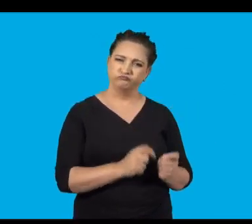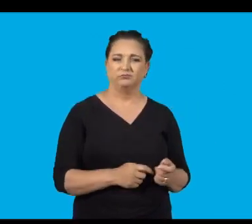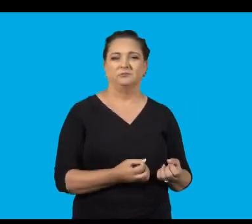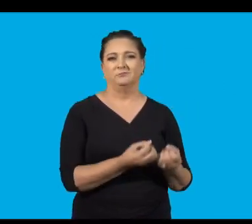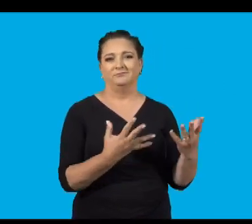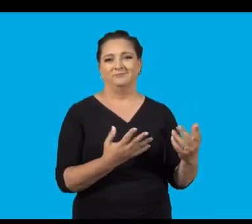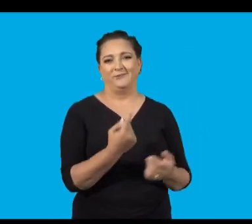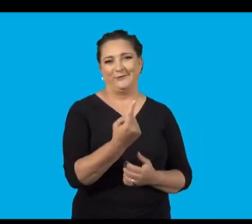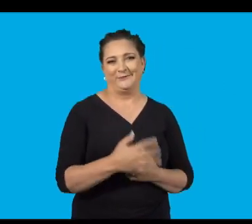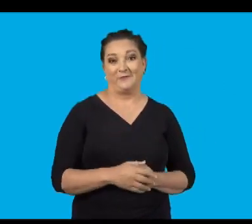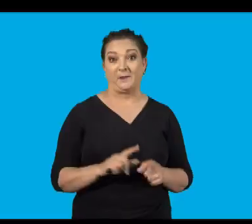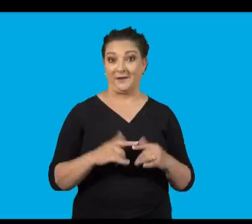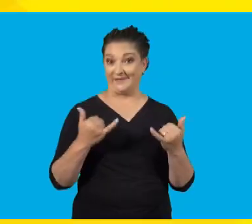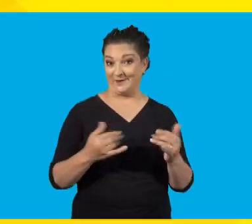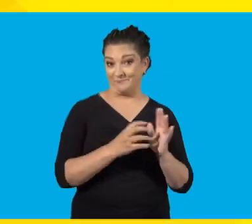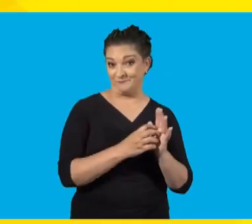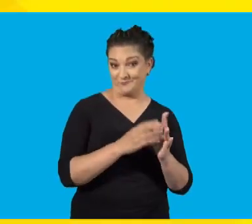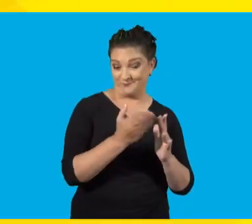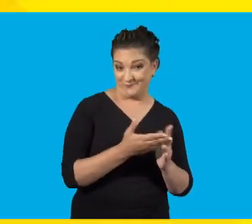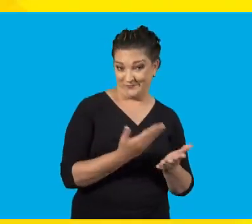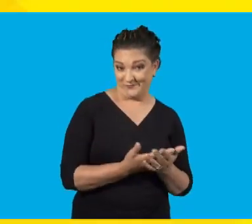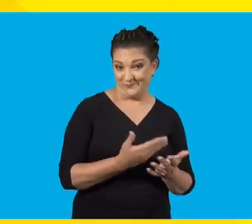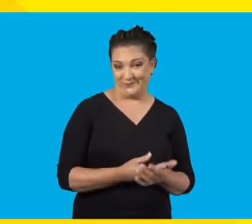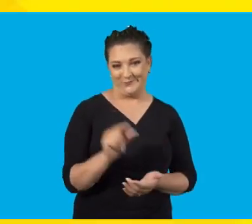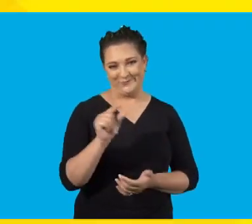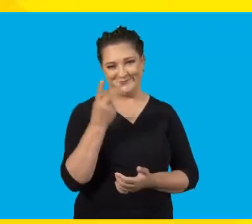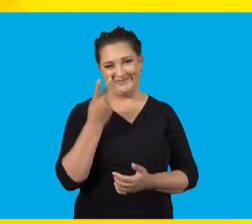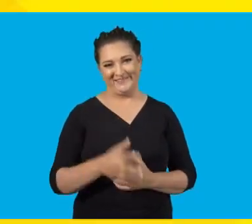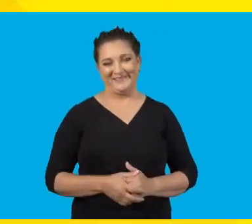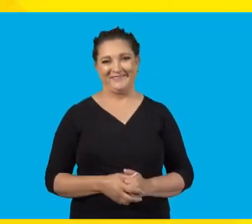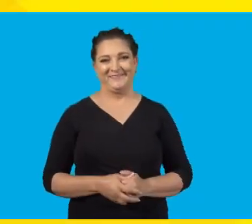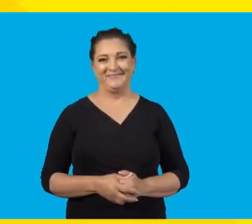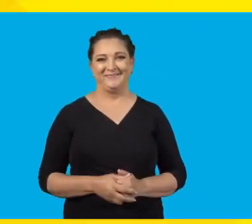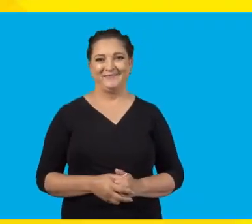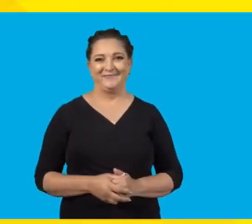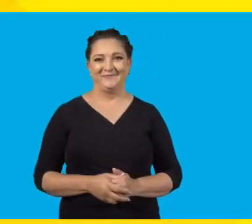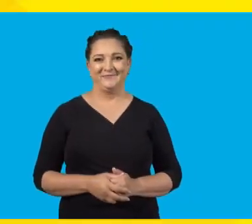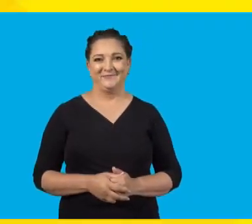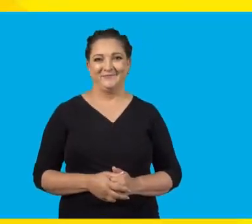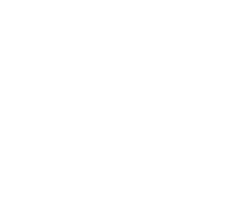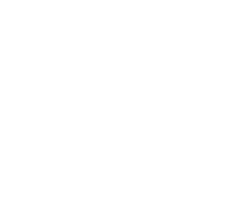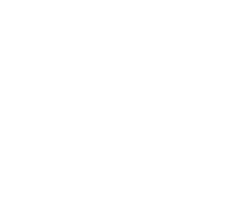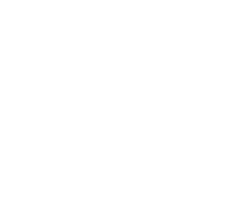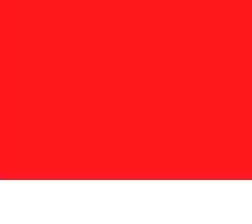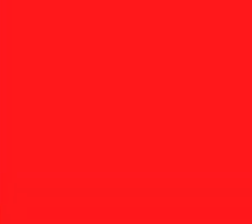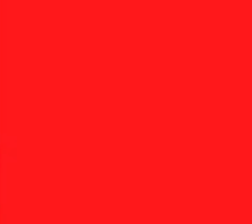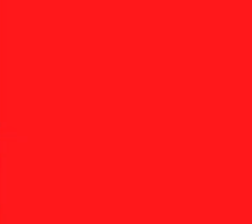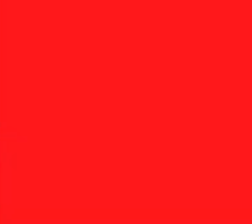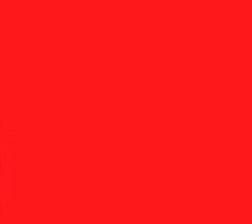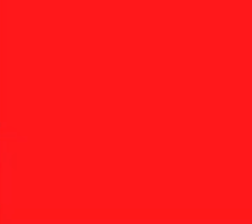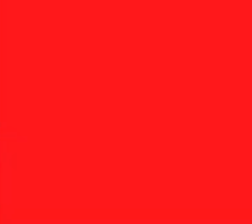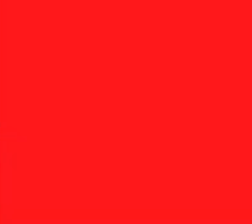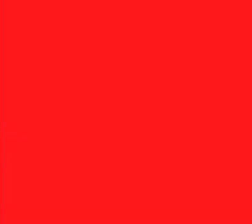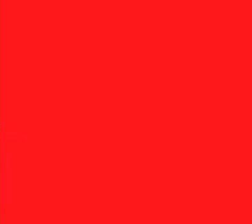singular and plural. Learners, this is where we go to an ad break. I will see you soon.